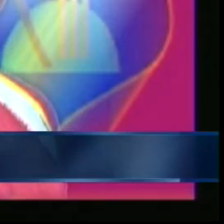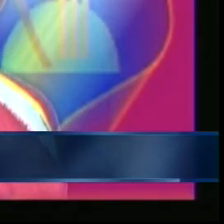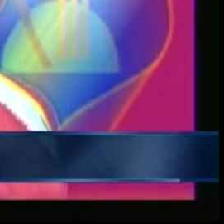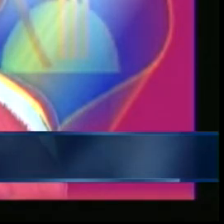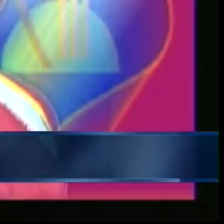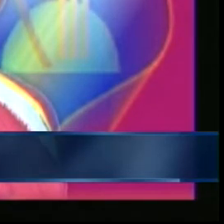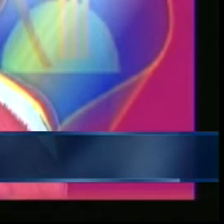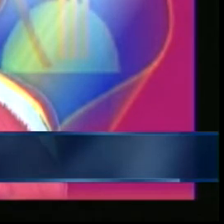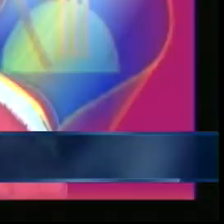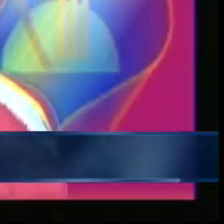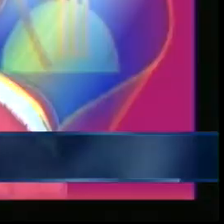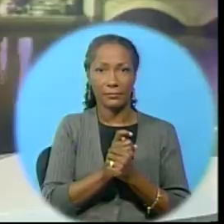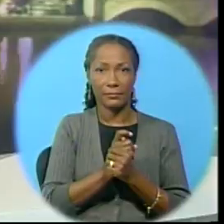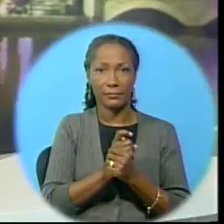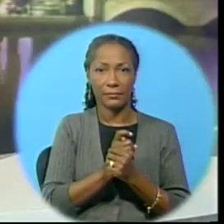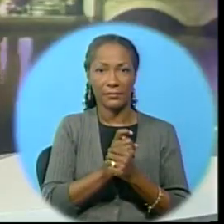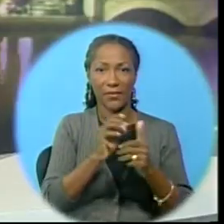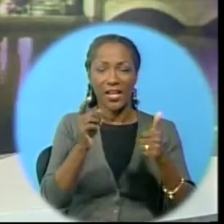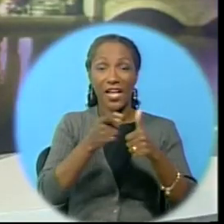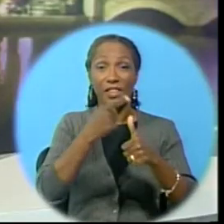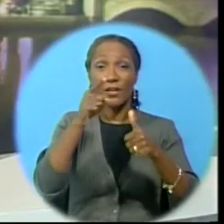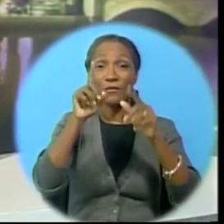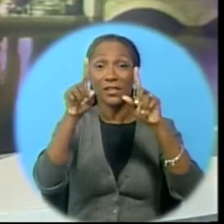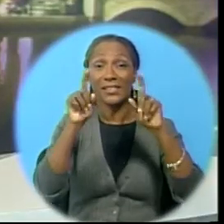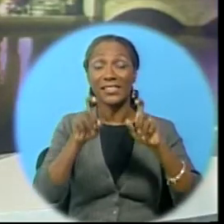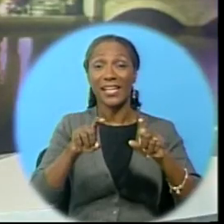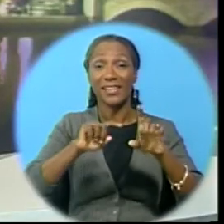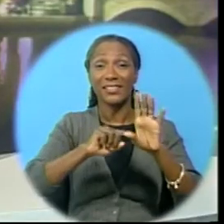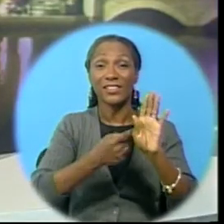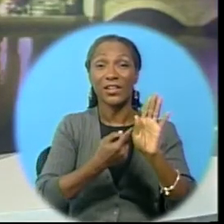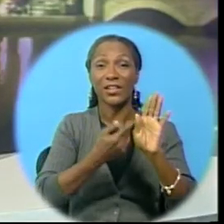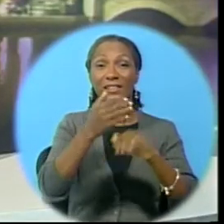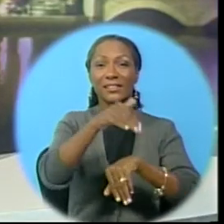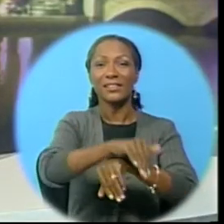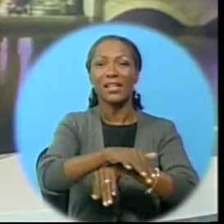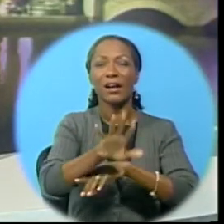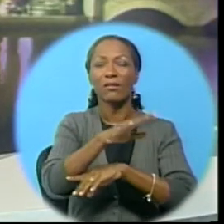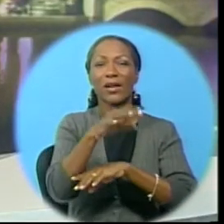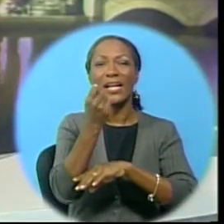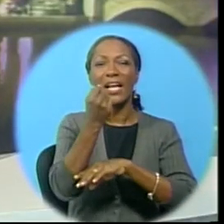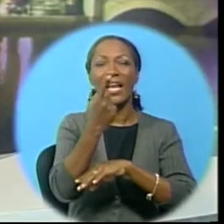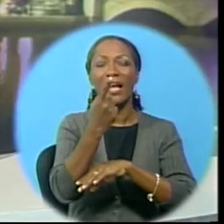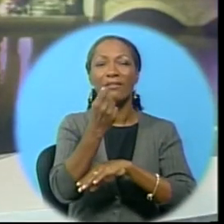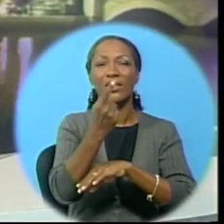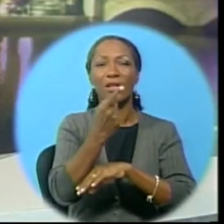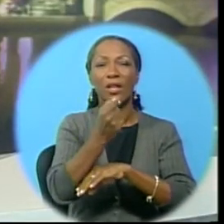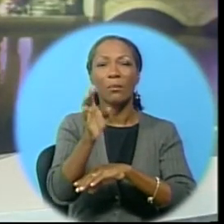different conditions here in Sri Lanka. The first test bowls off tonight around 11 o'clock Barbados time.